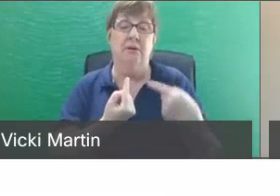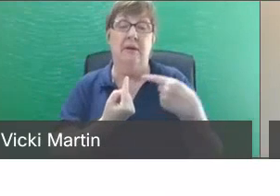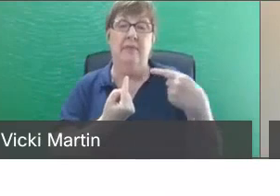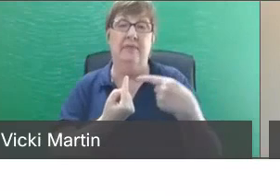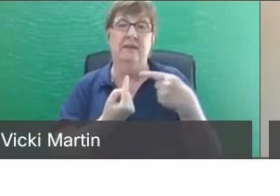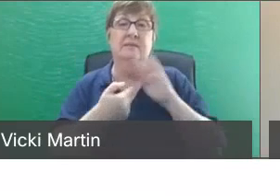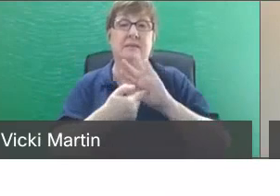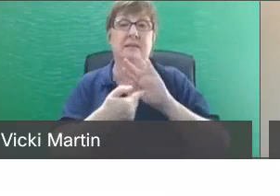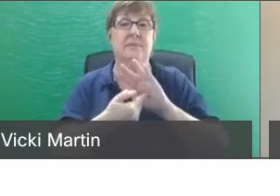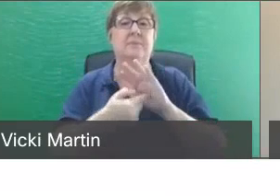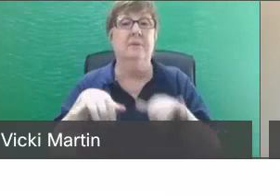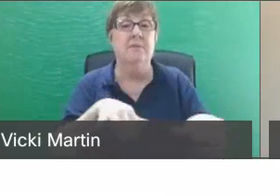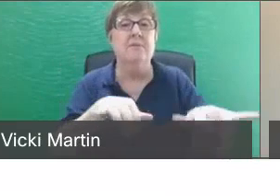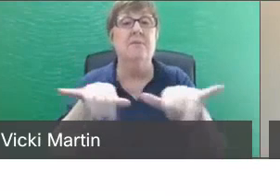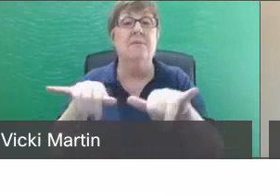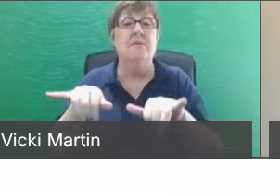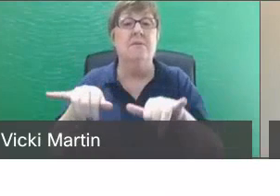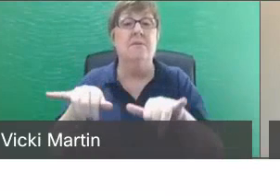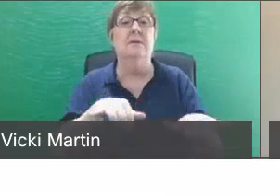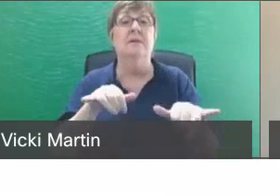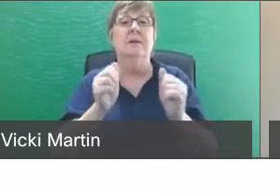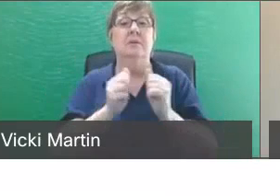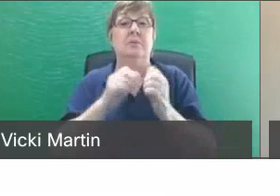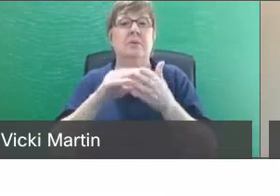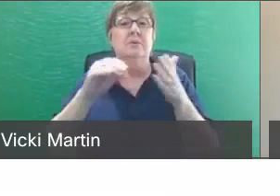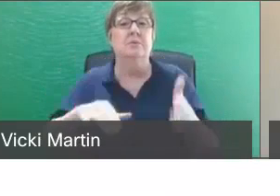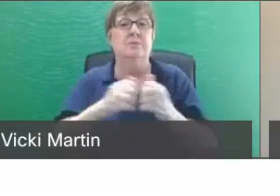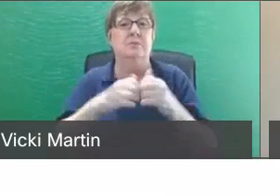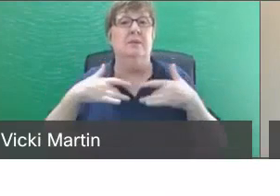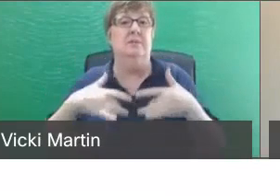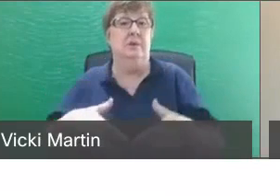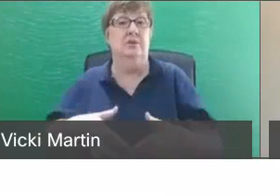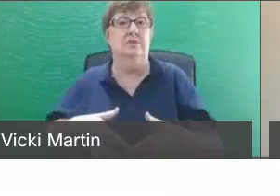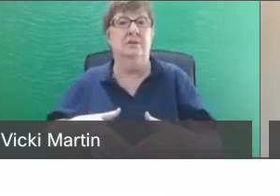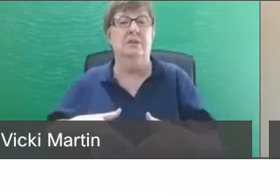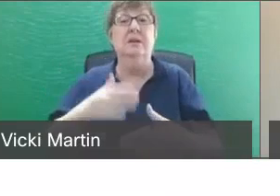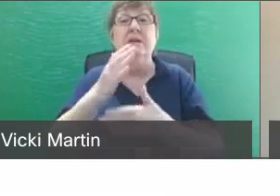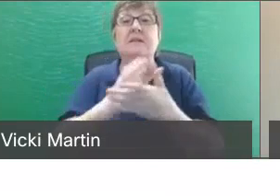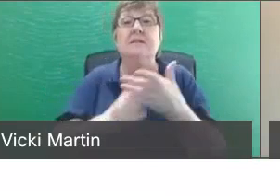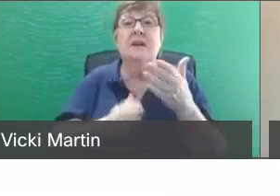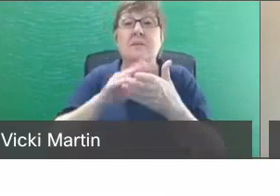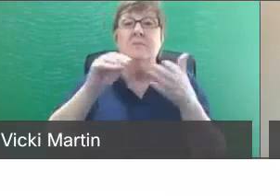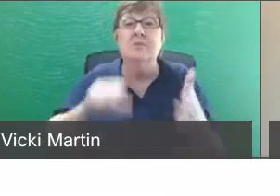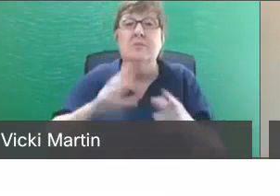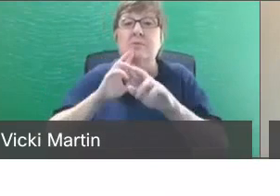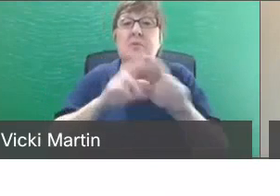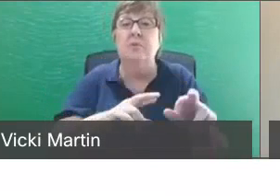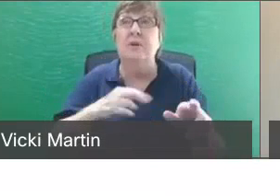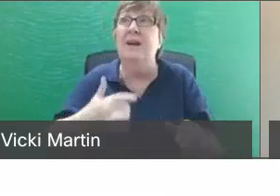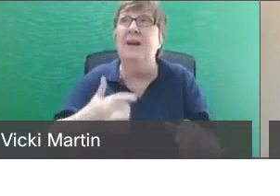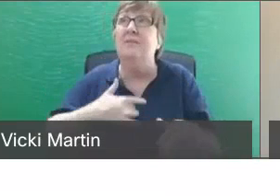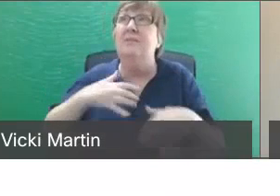we have 1 in 5 college students report feeling so depressed that it's difficult to function. So if we